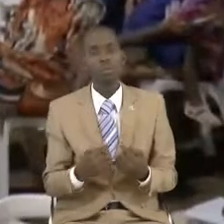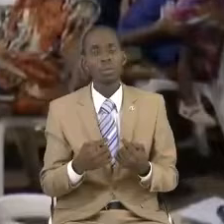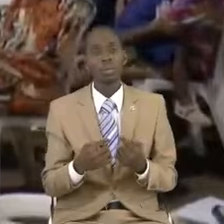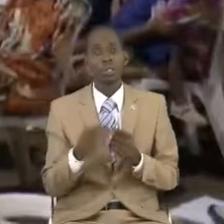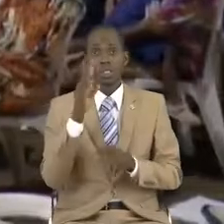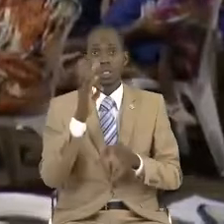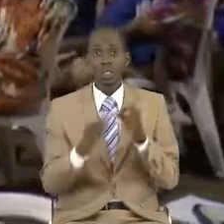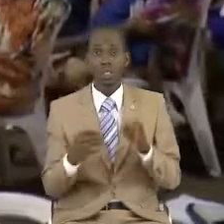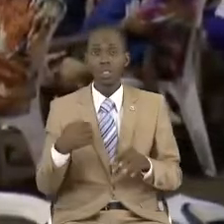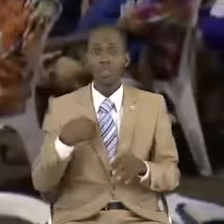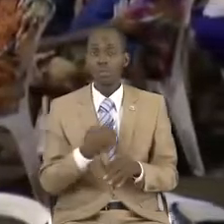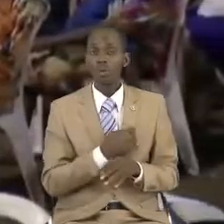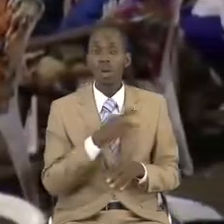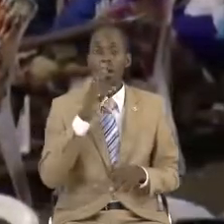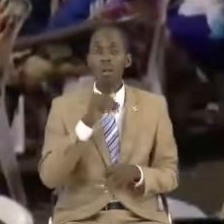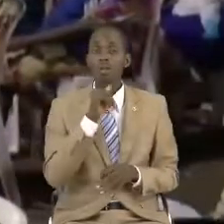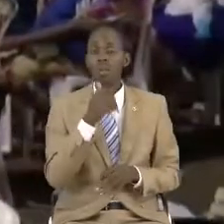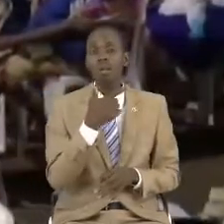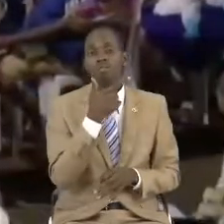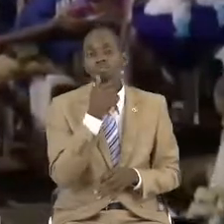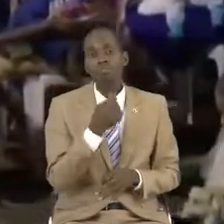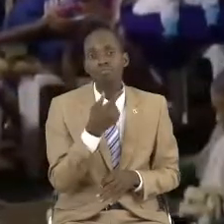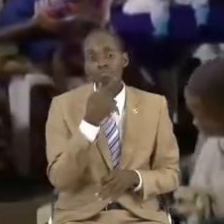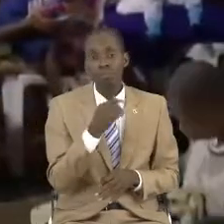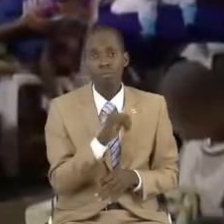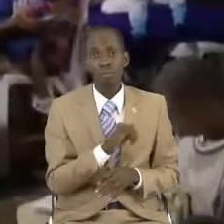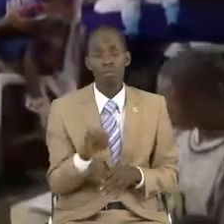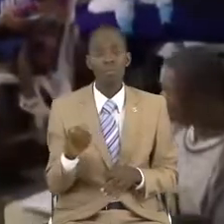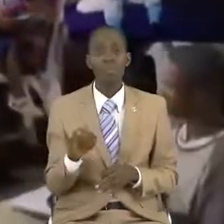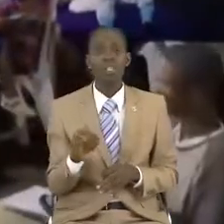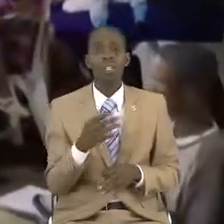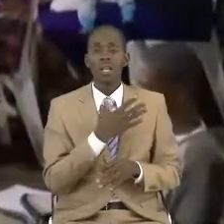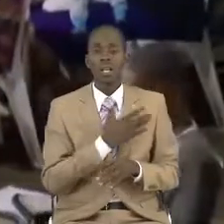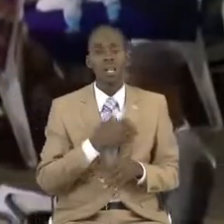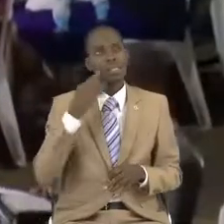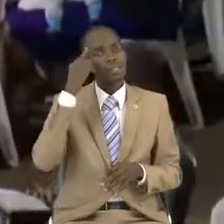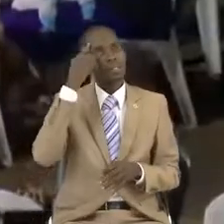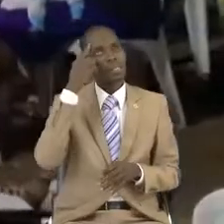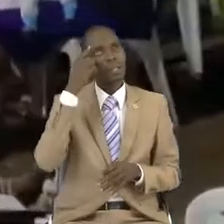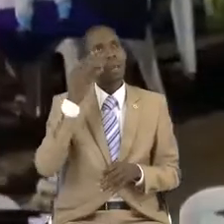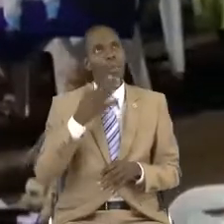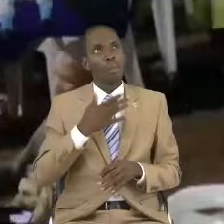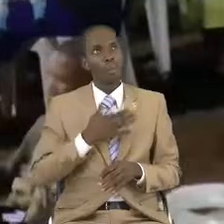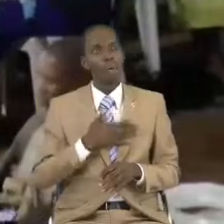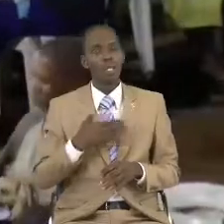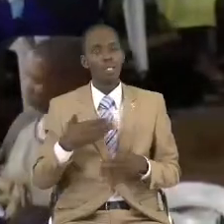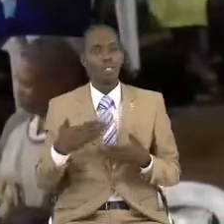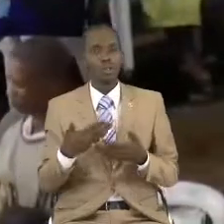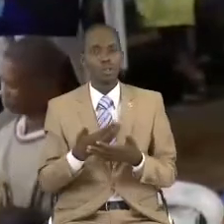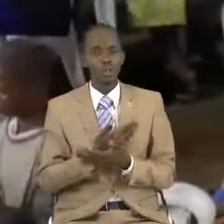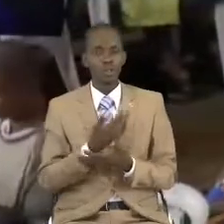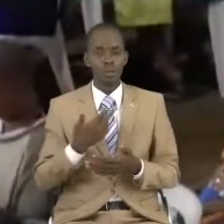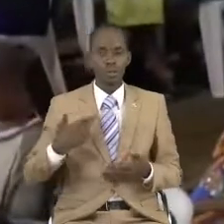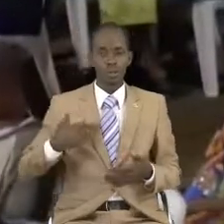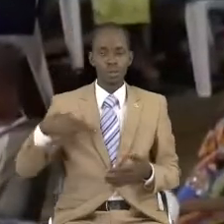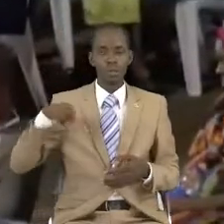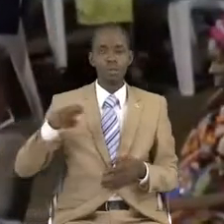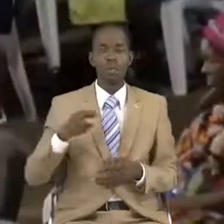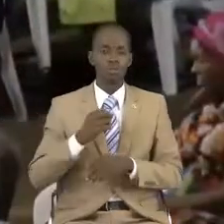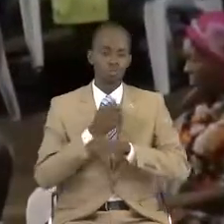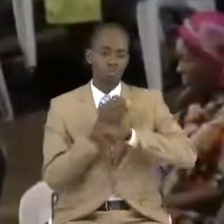pretending and thinking my being religious protects me